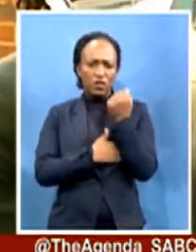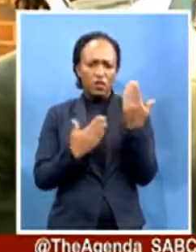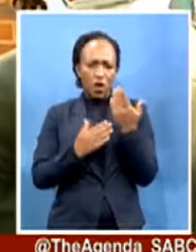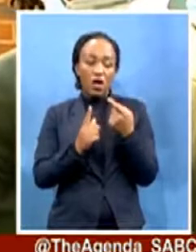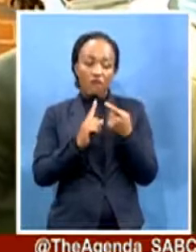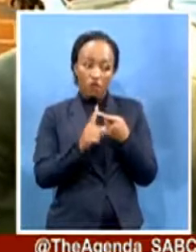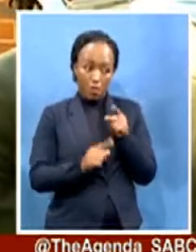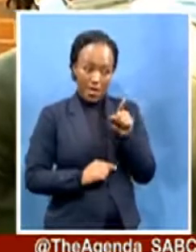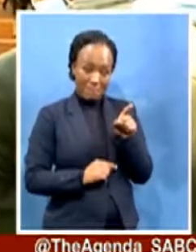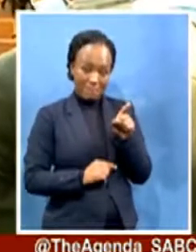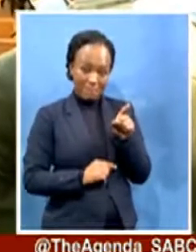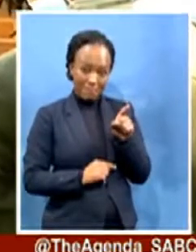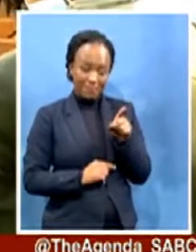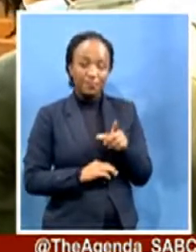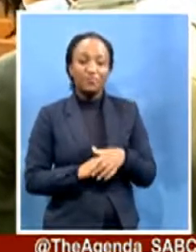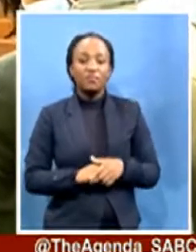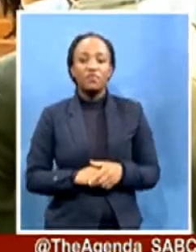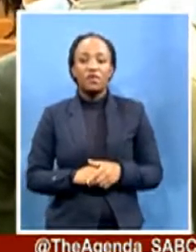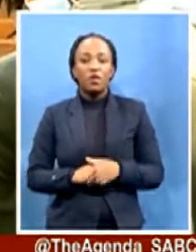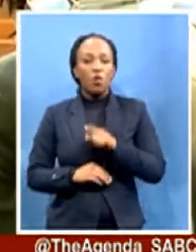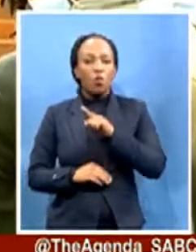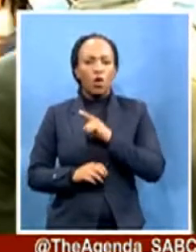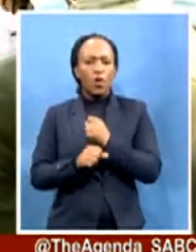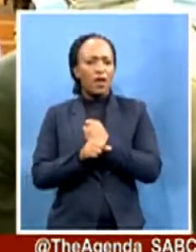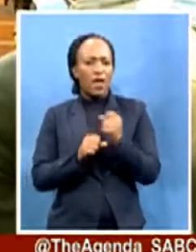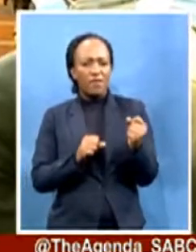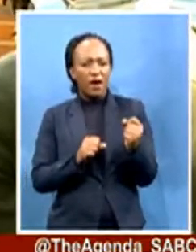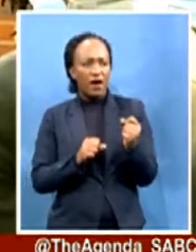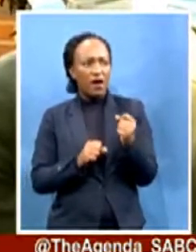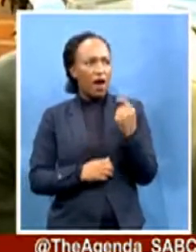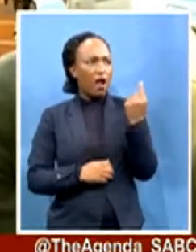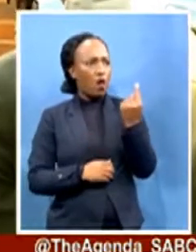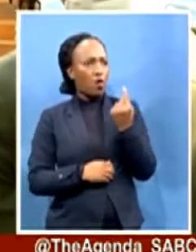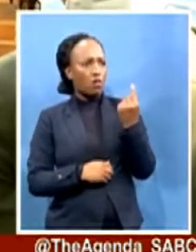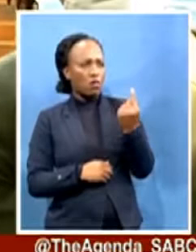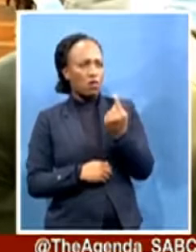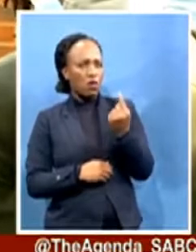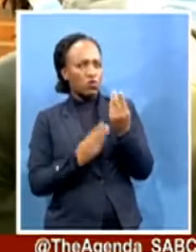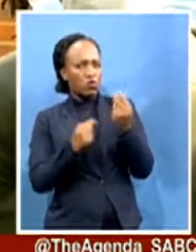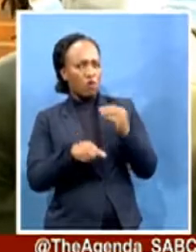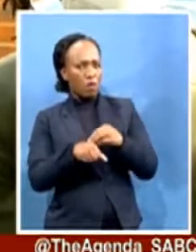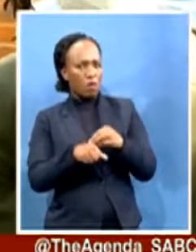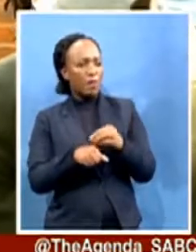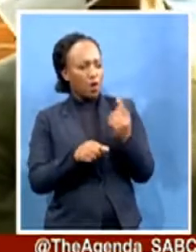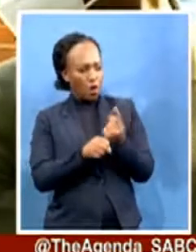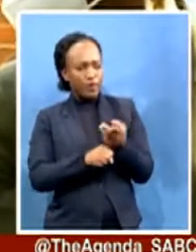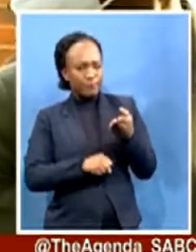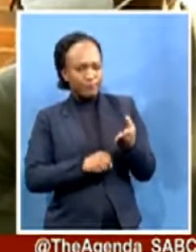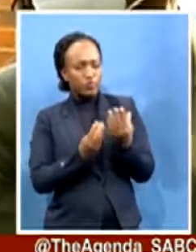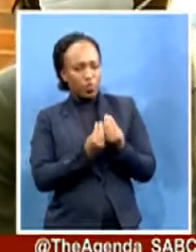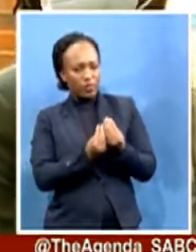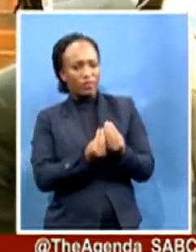Because he will never let us deal with any matter without him being with us. So, Minister, here are your foot